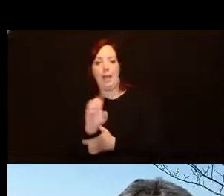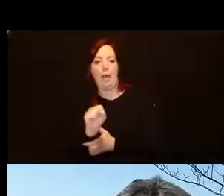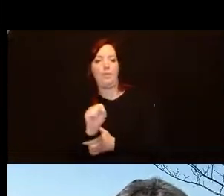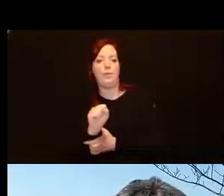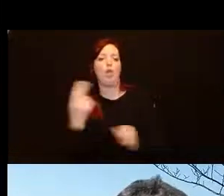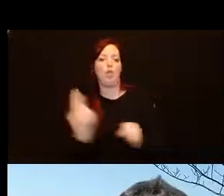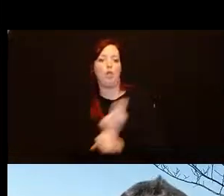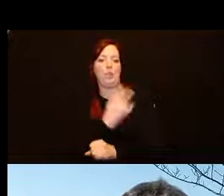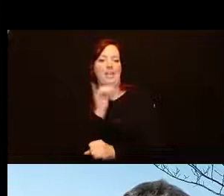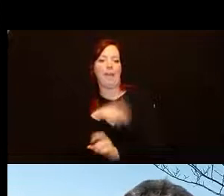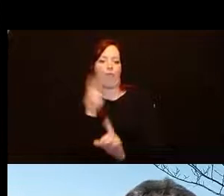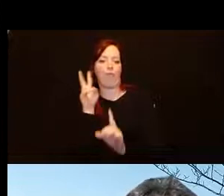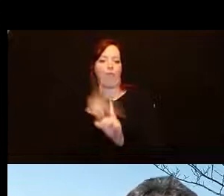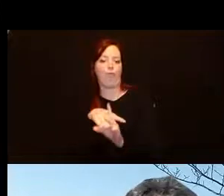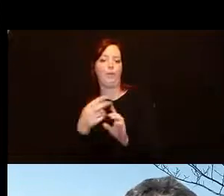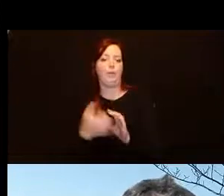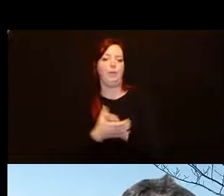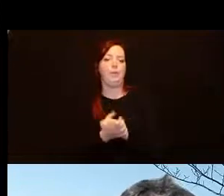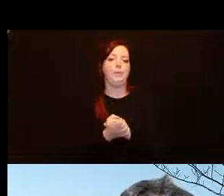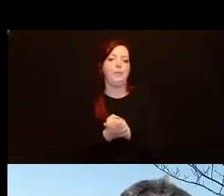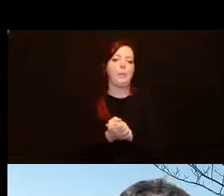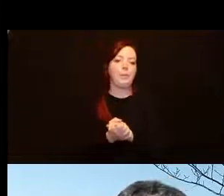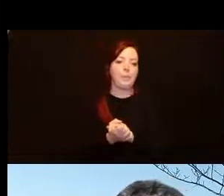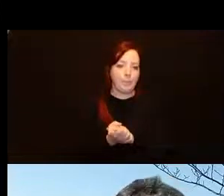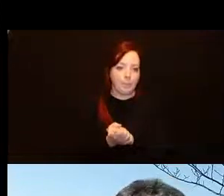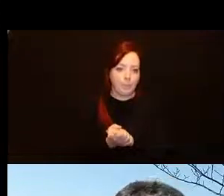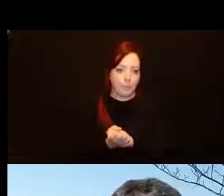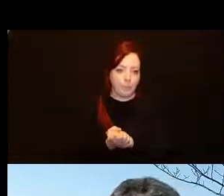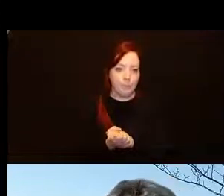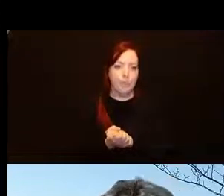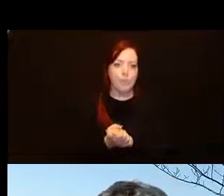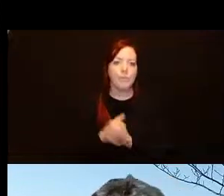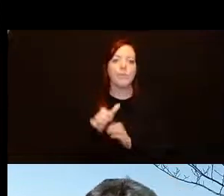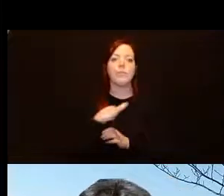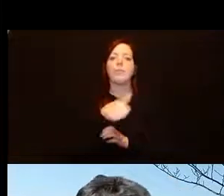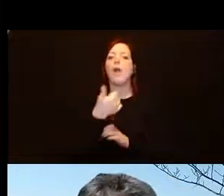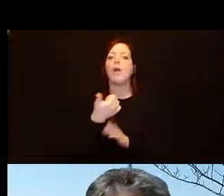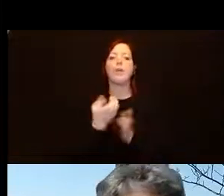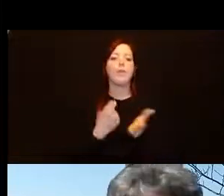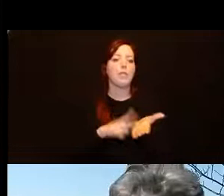And there are other documents or standards that are related to safe listening.